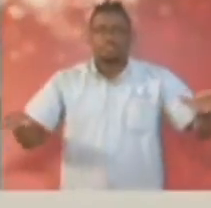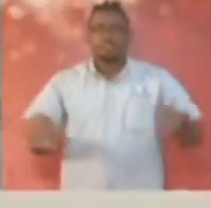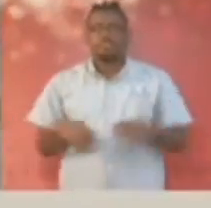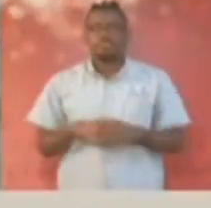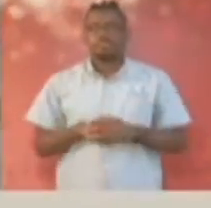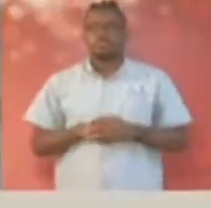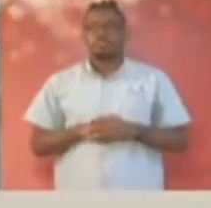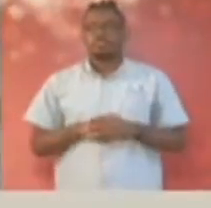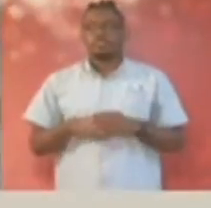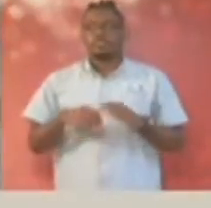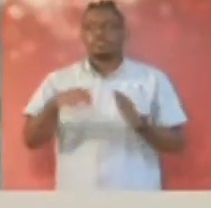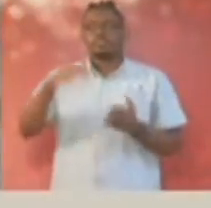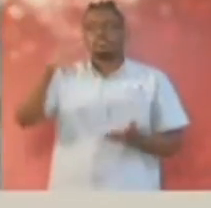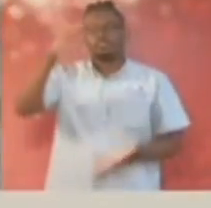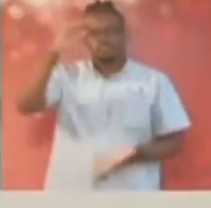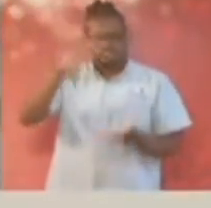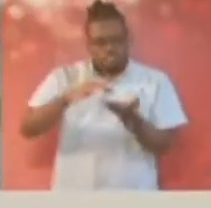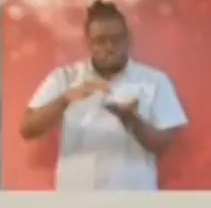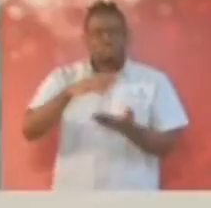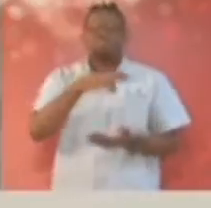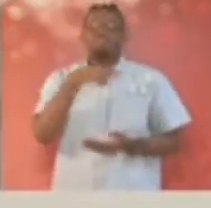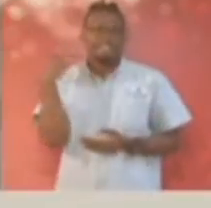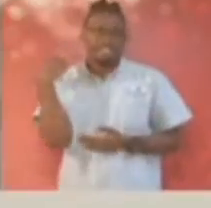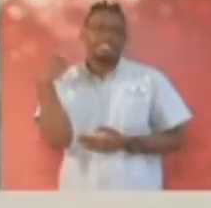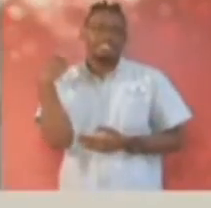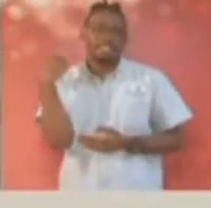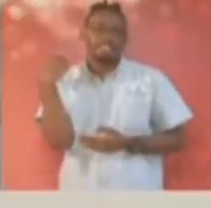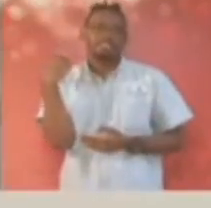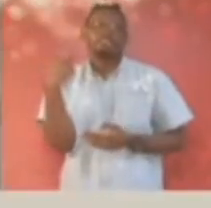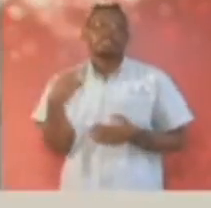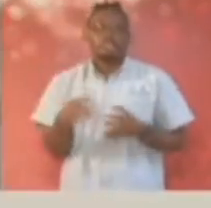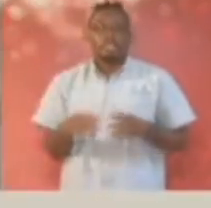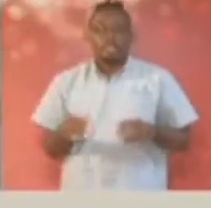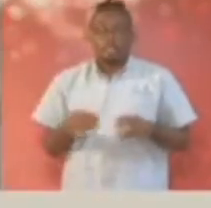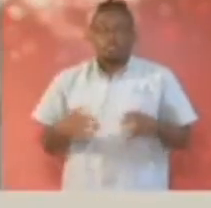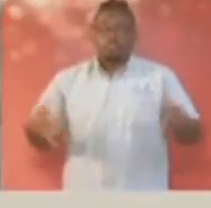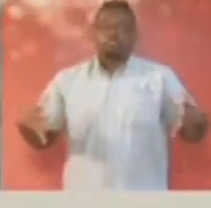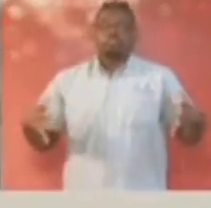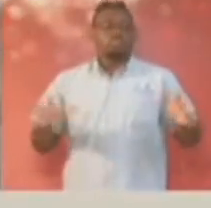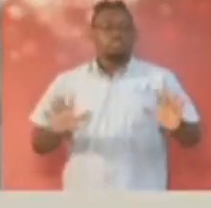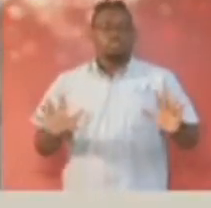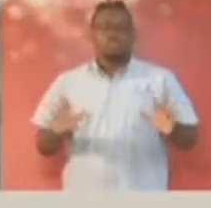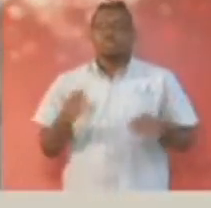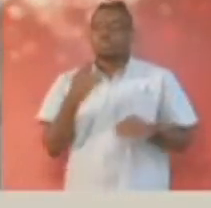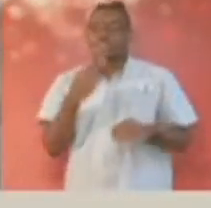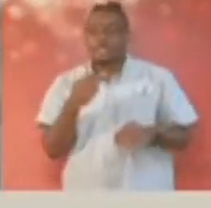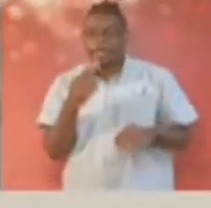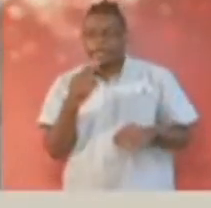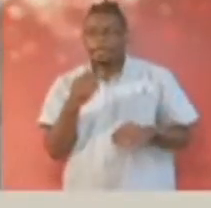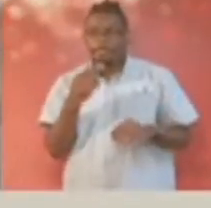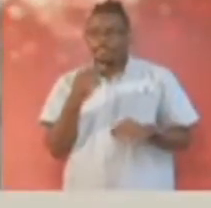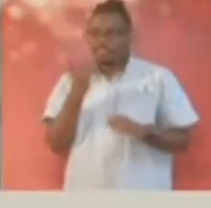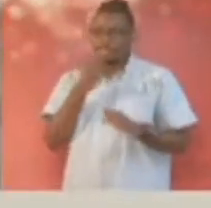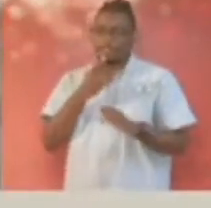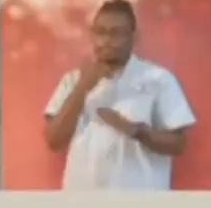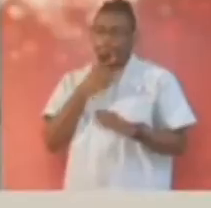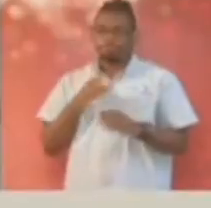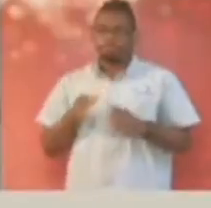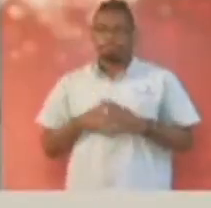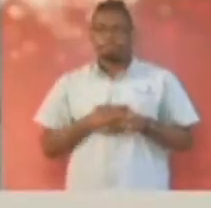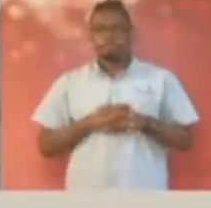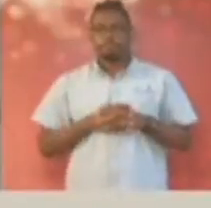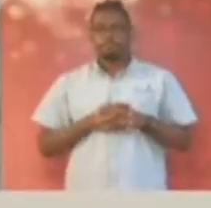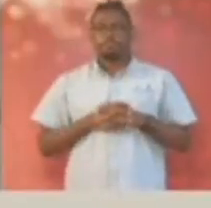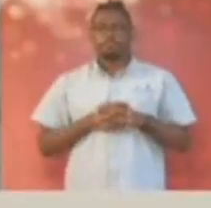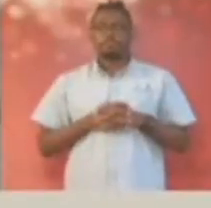control obesity, and therefore the increase in the rise in diabetes. In the adult sector, we have